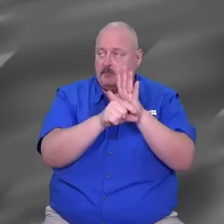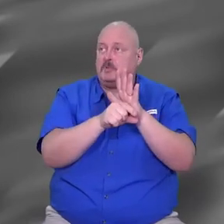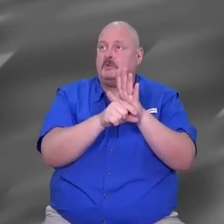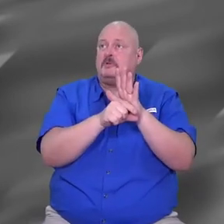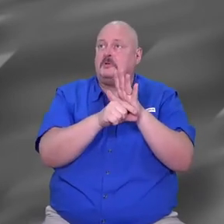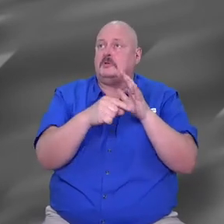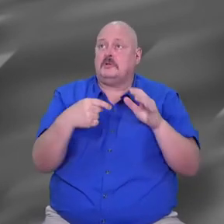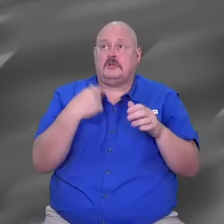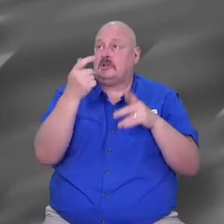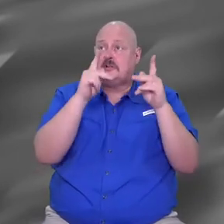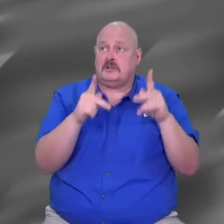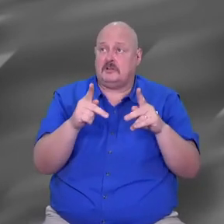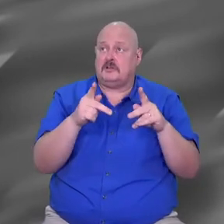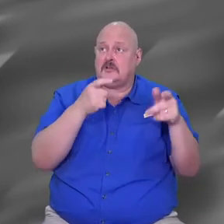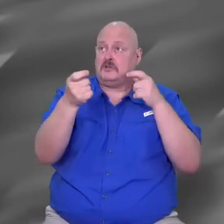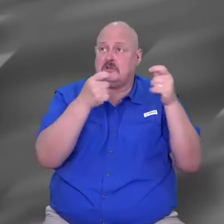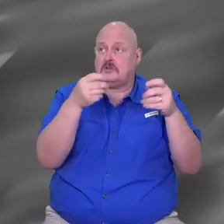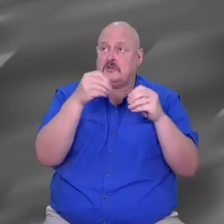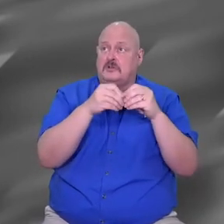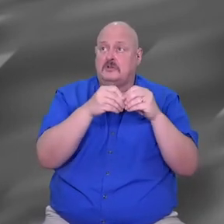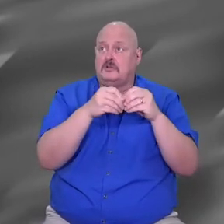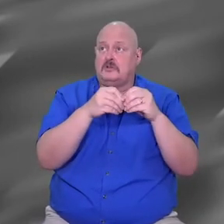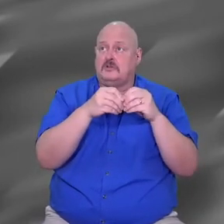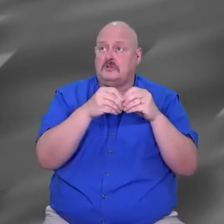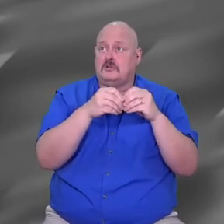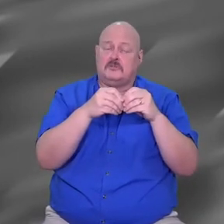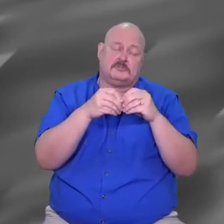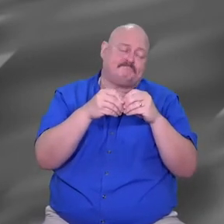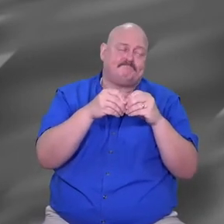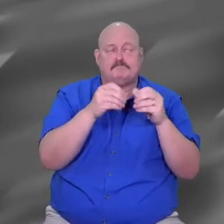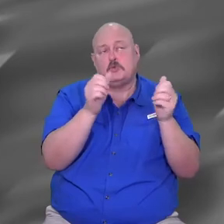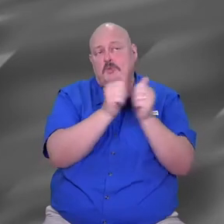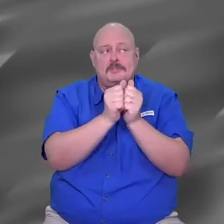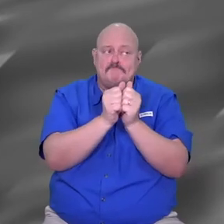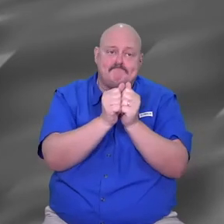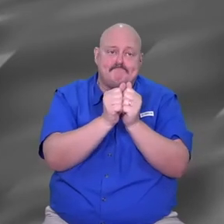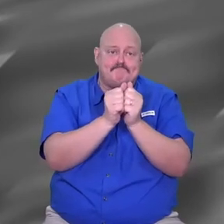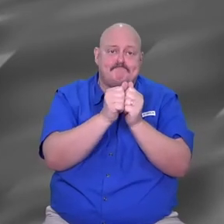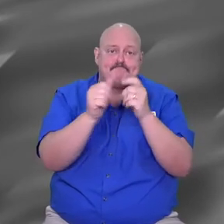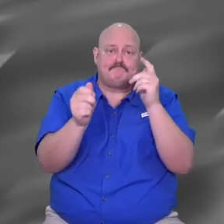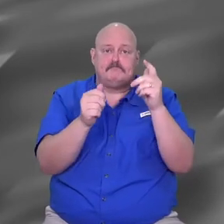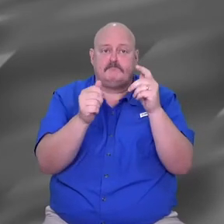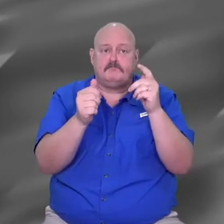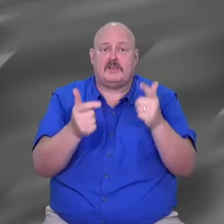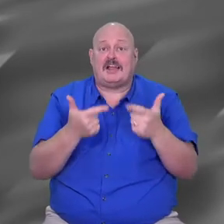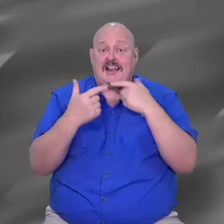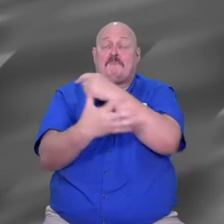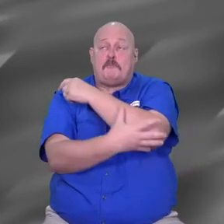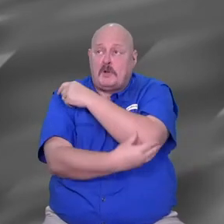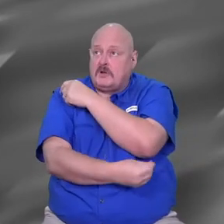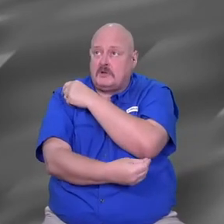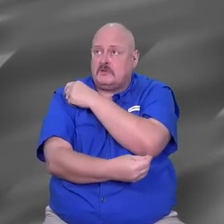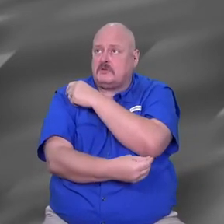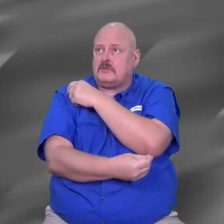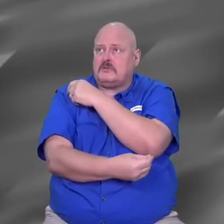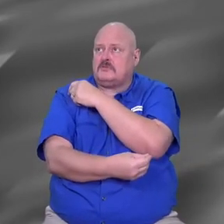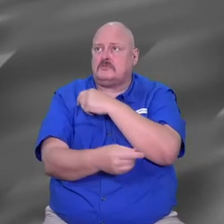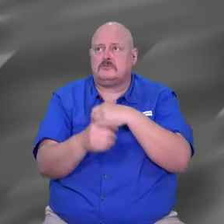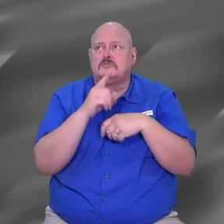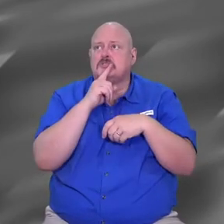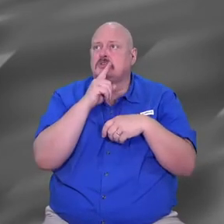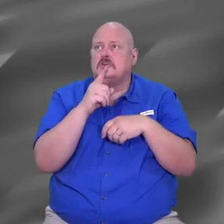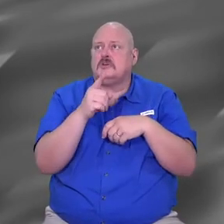me, anybody who deals with benevolence ministry, anybody who deals with those who are in a life of poverty, it is just an